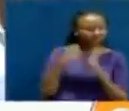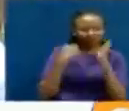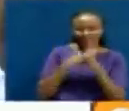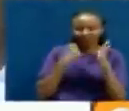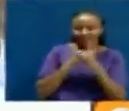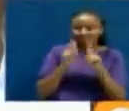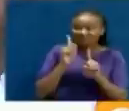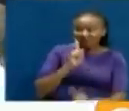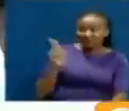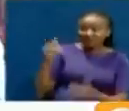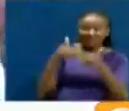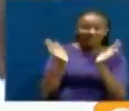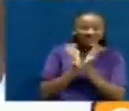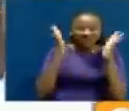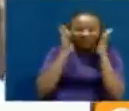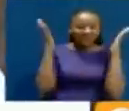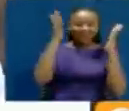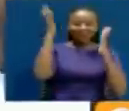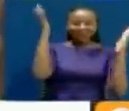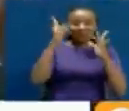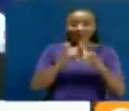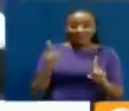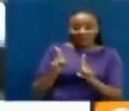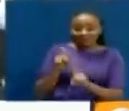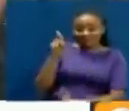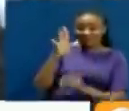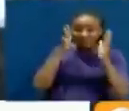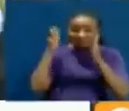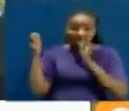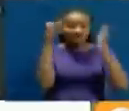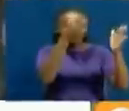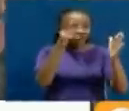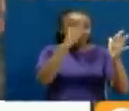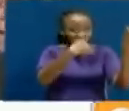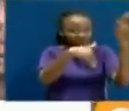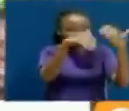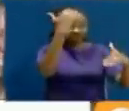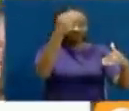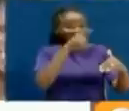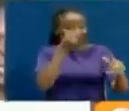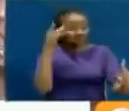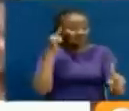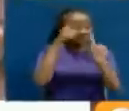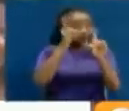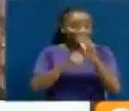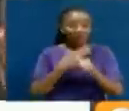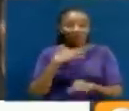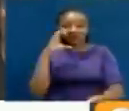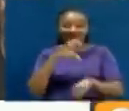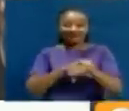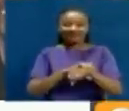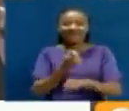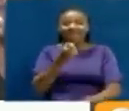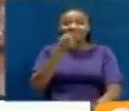family celebrates his results, Alan has already turned his attention to university, where he hopes to pursue a medical